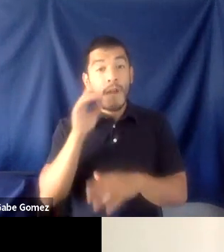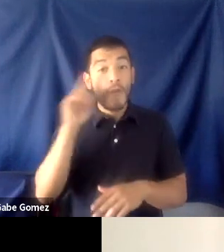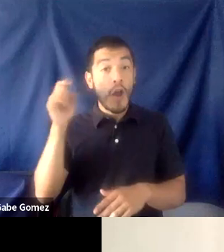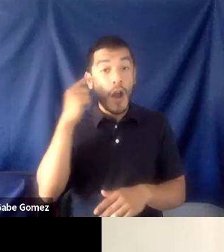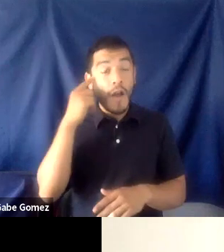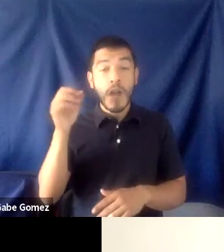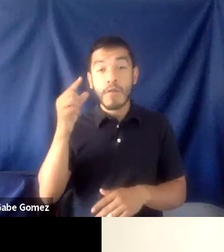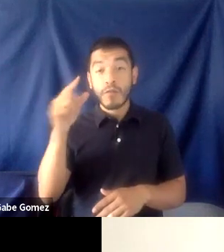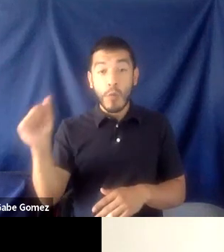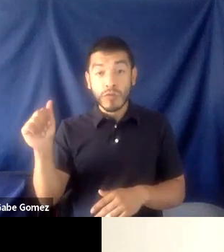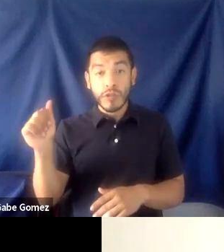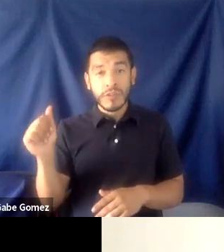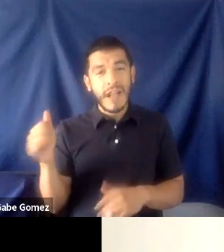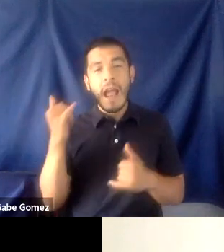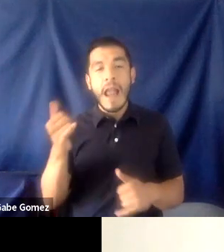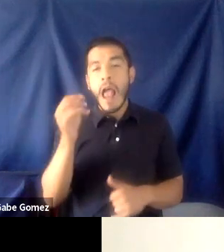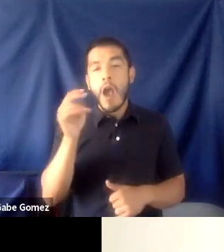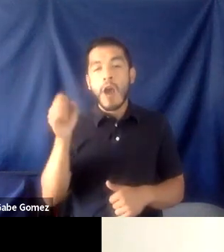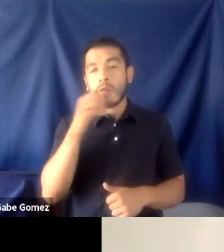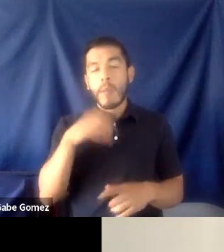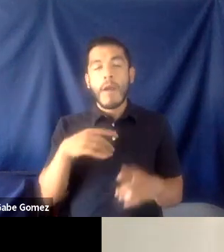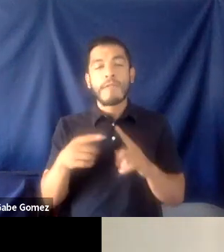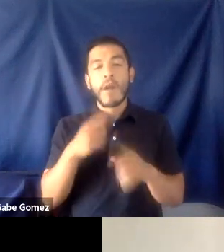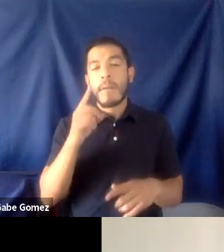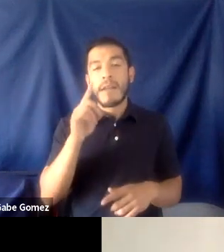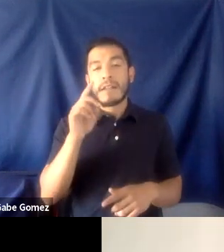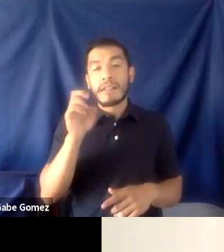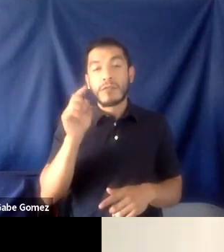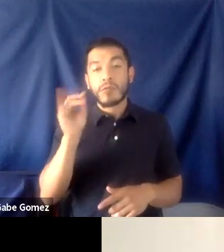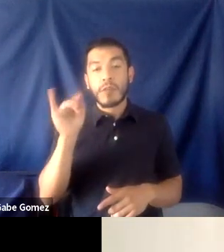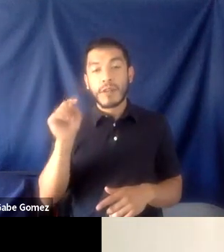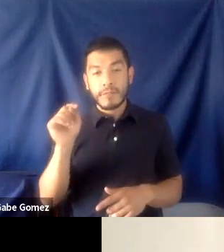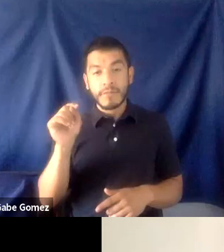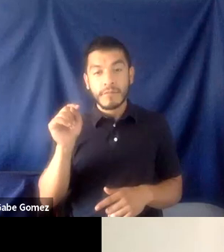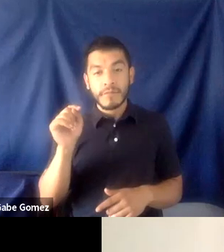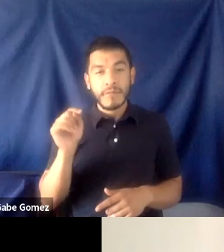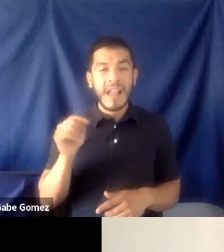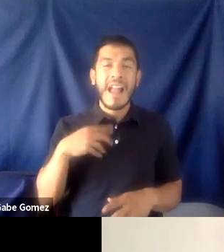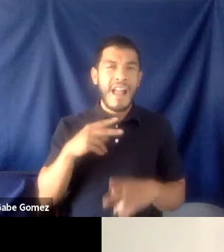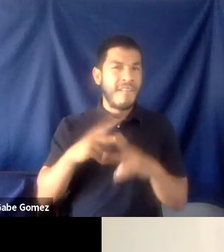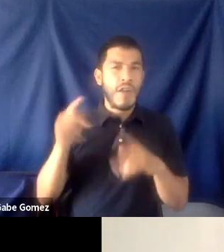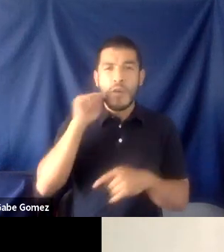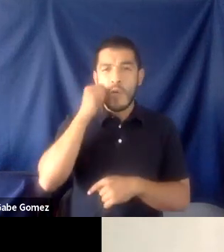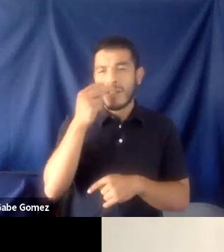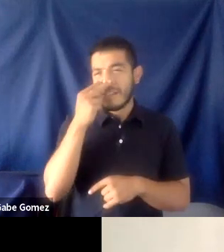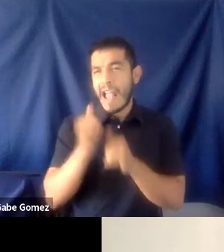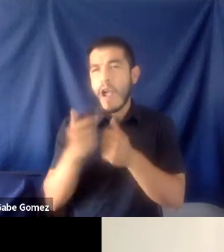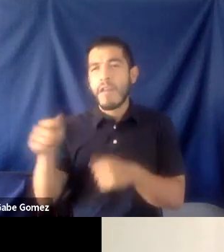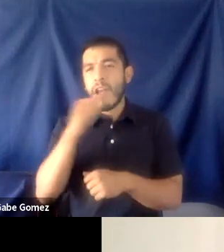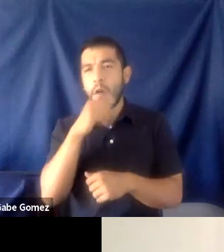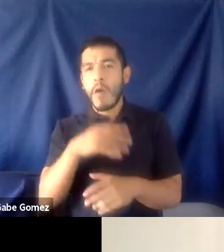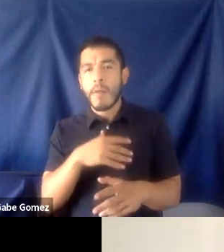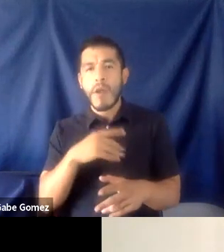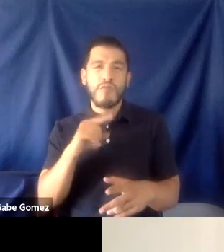Tlaib, now Congresswoman from Detroit. It was really cool to see how these women were kind of harnessing,